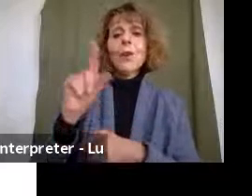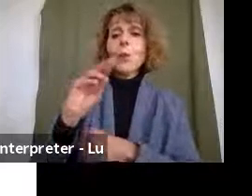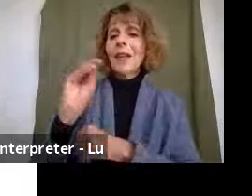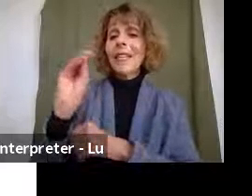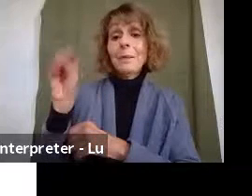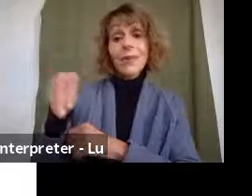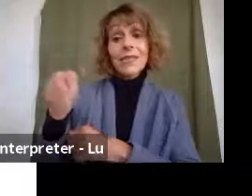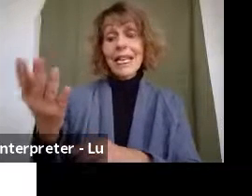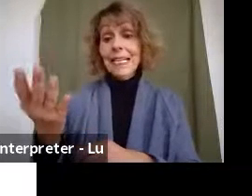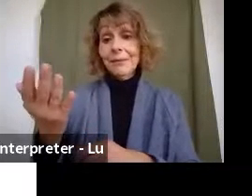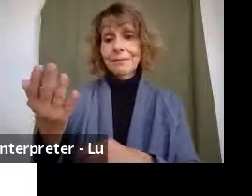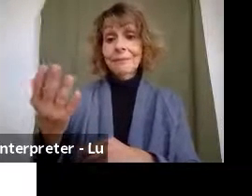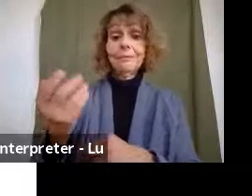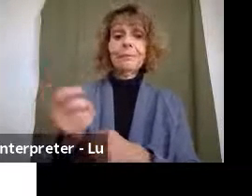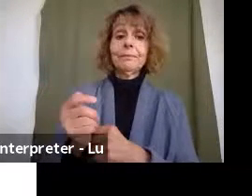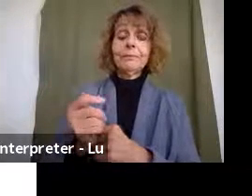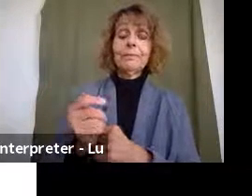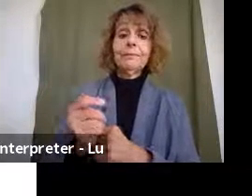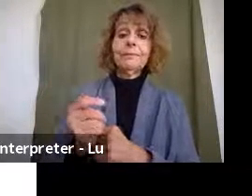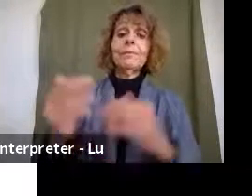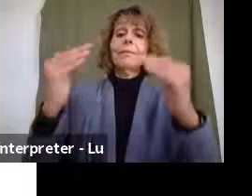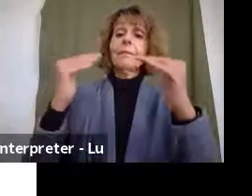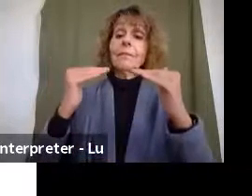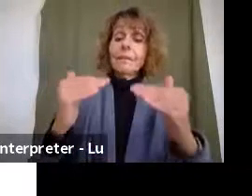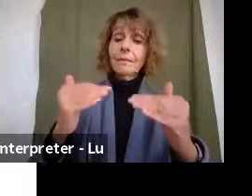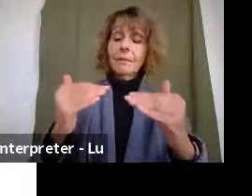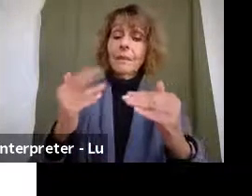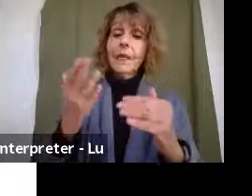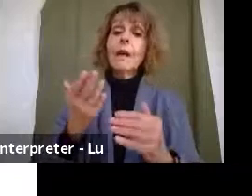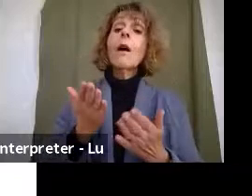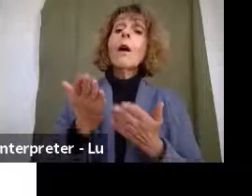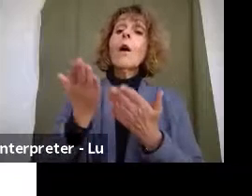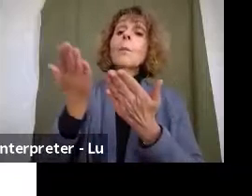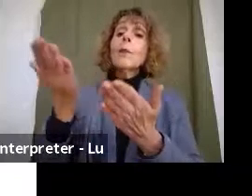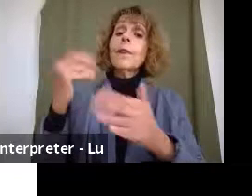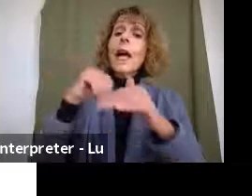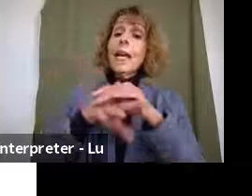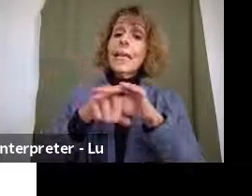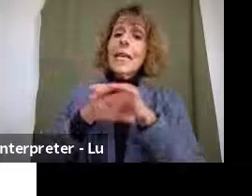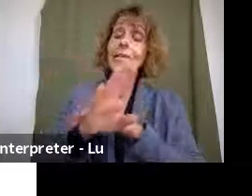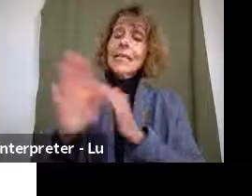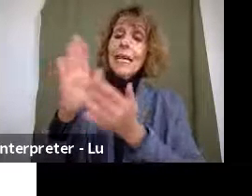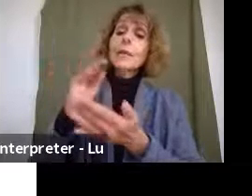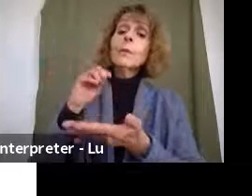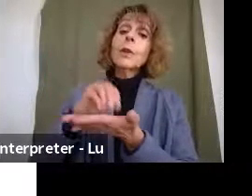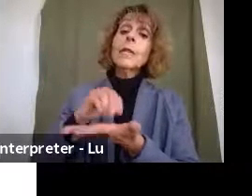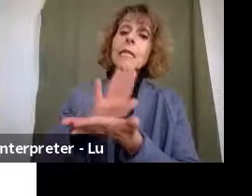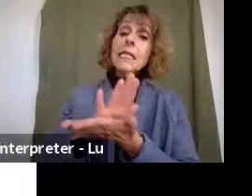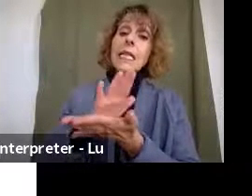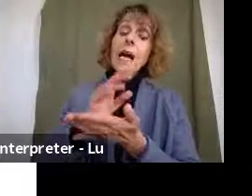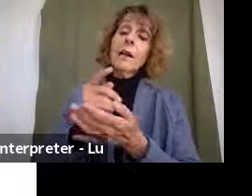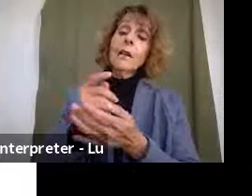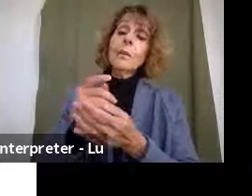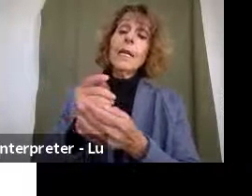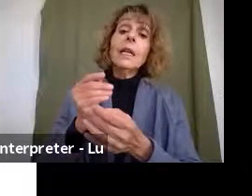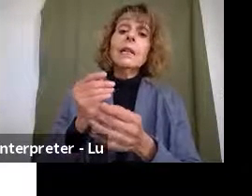Providing an accessible document either through email or thumb drive might be